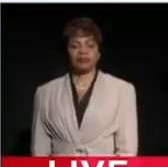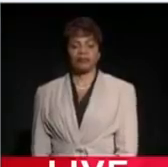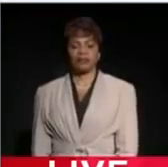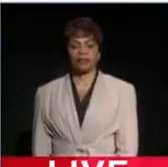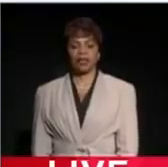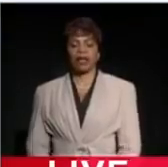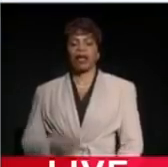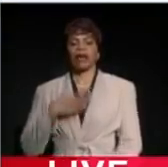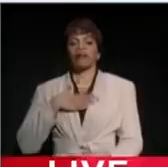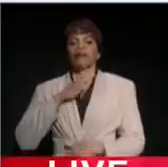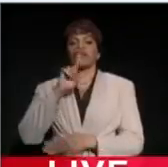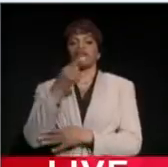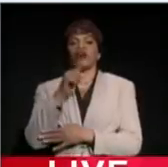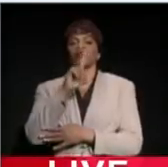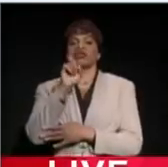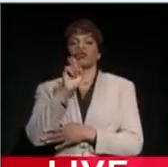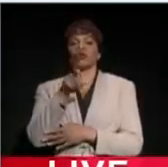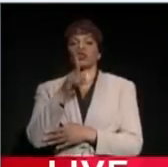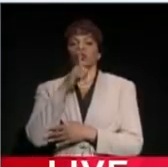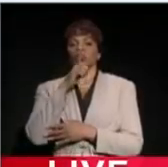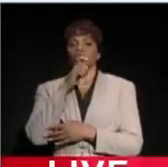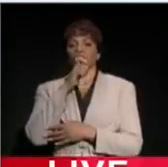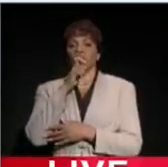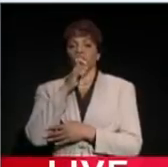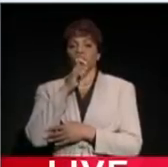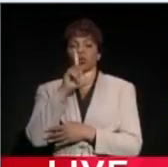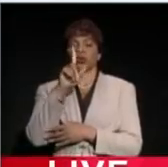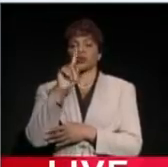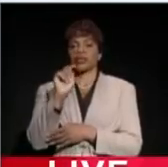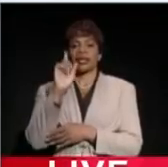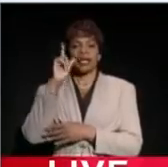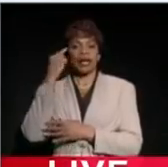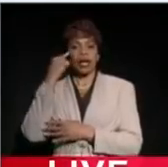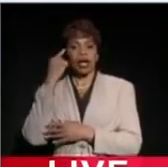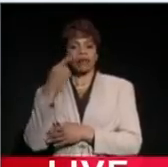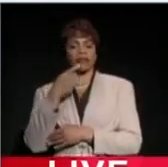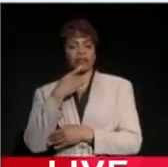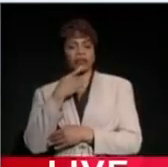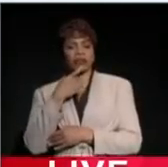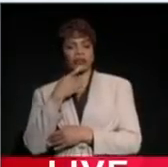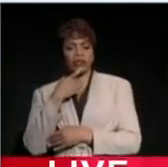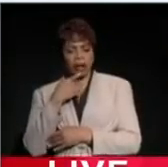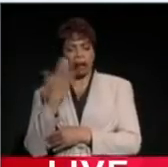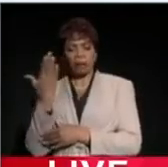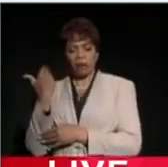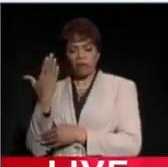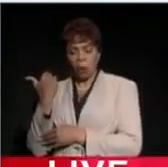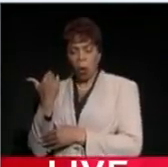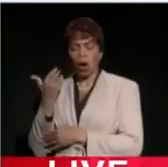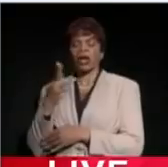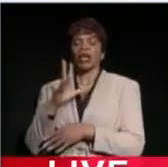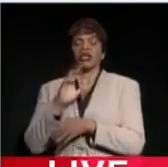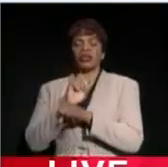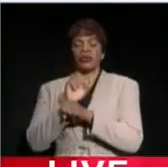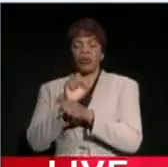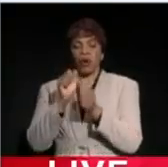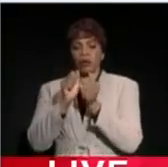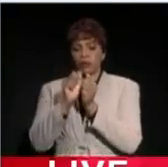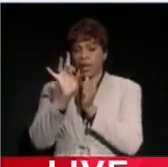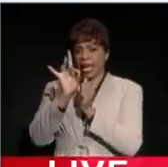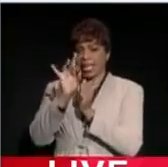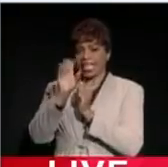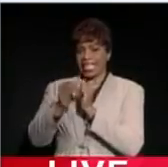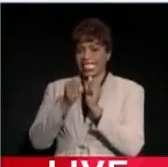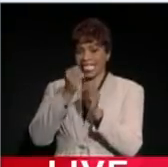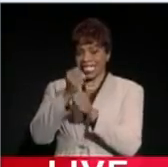My first question goes to you, Lieutenant Governor. You served alongside Chris Christie for 8 years. What do you